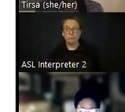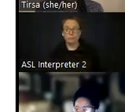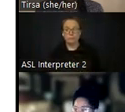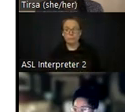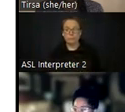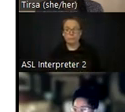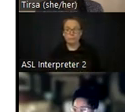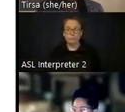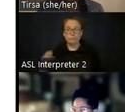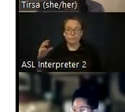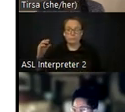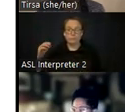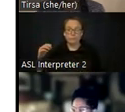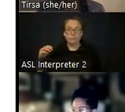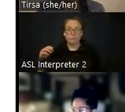Yeah. Thank you.